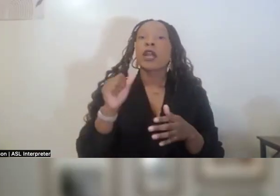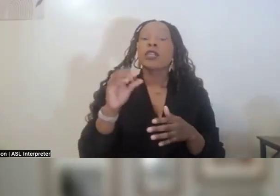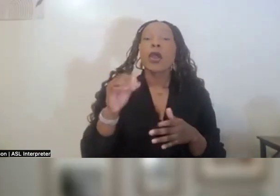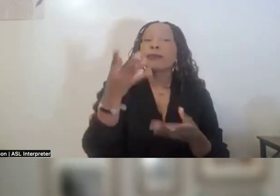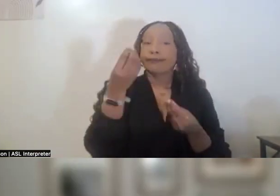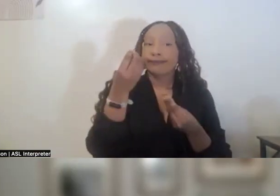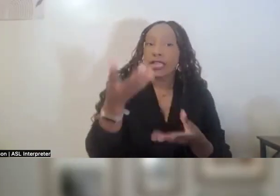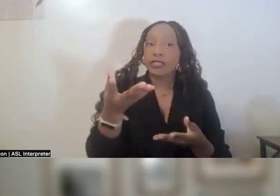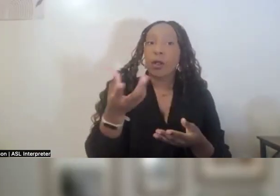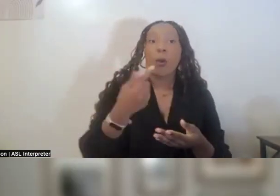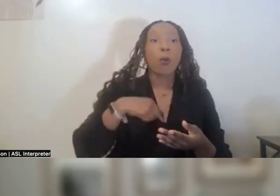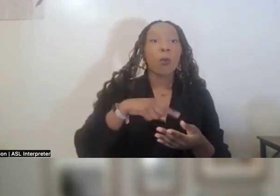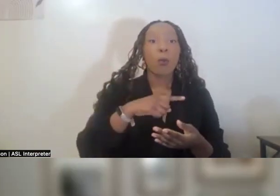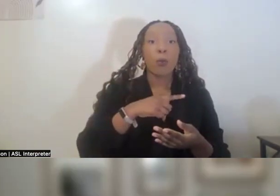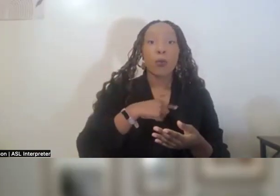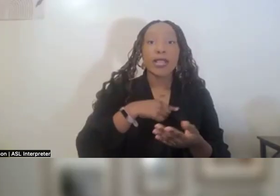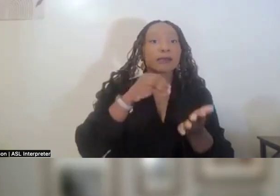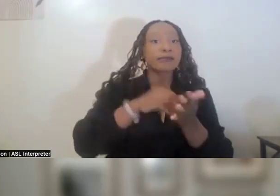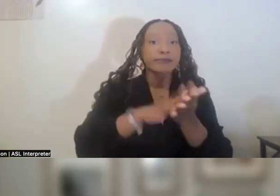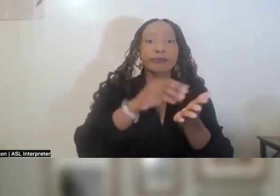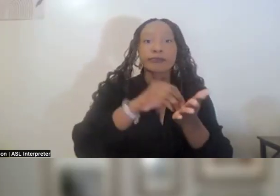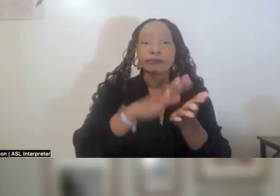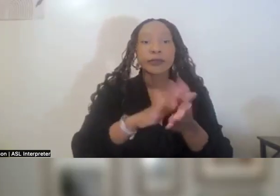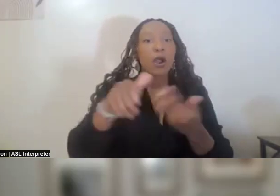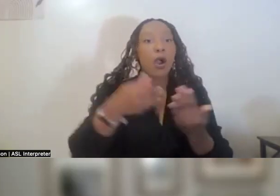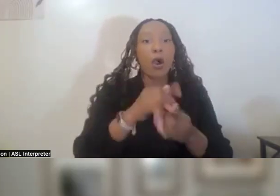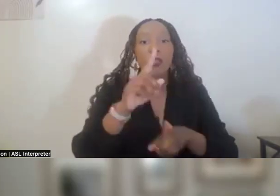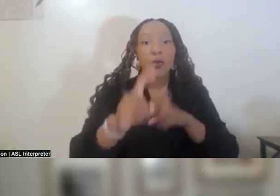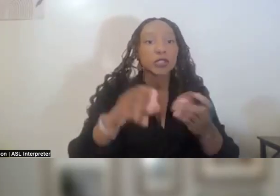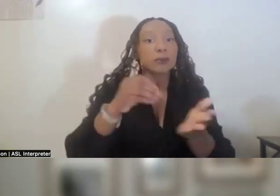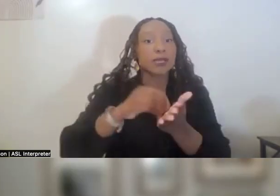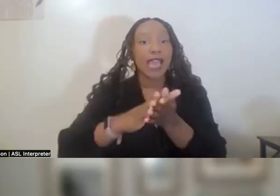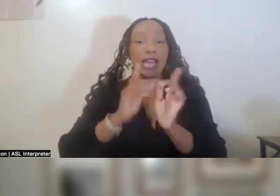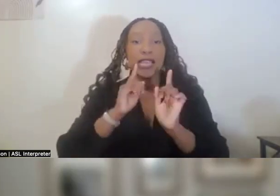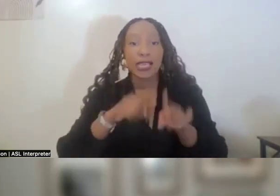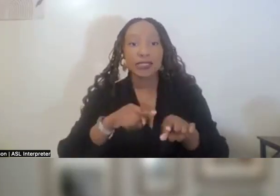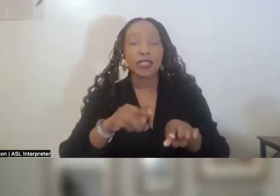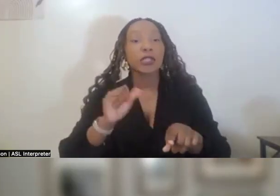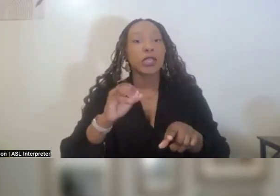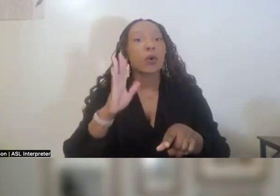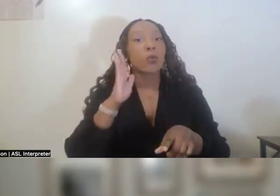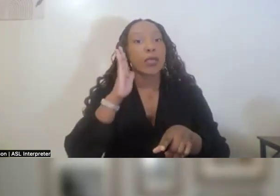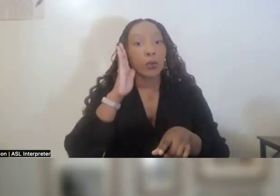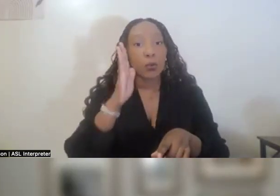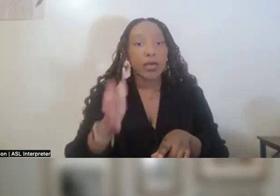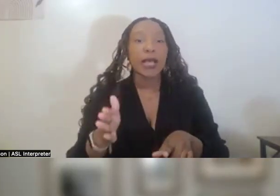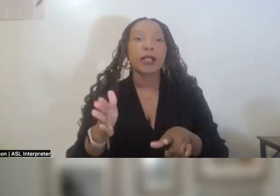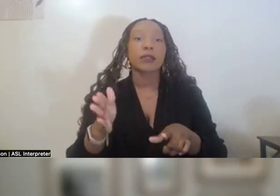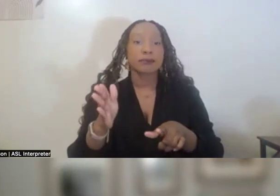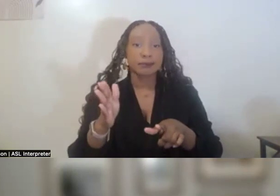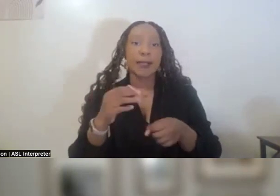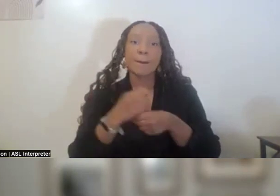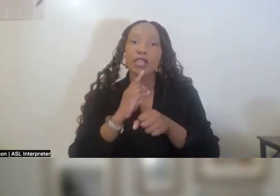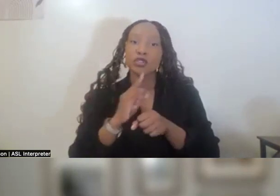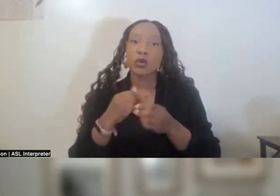know, guys, we are documenting all these questions and the answers to them. And so we will be clear about which ones we need to follow up with you